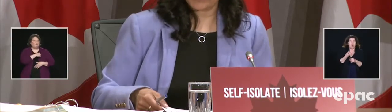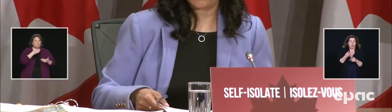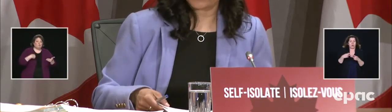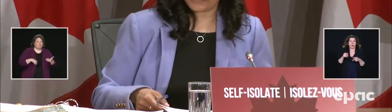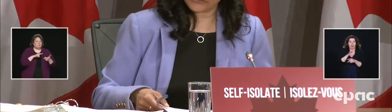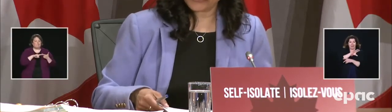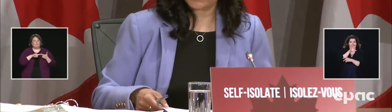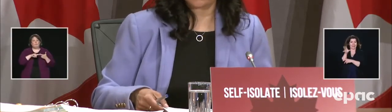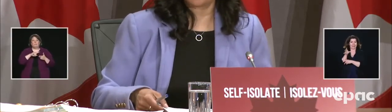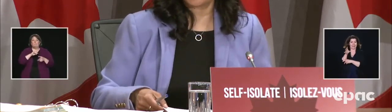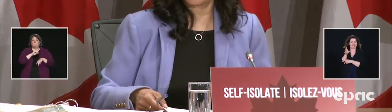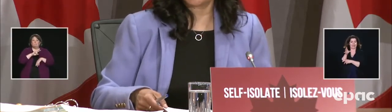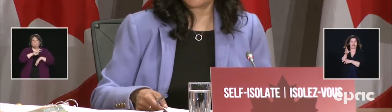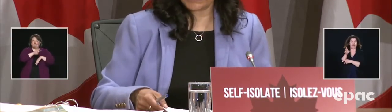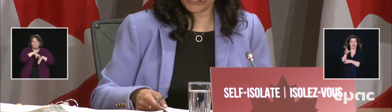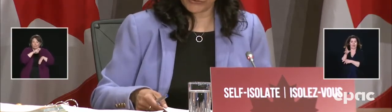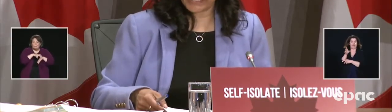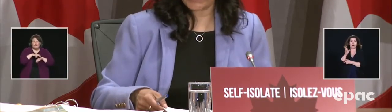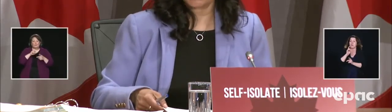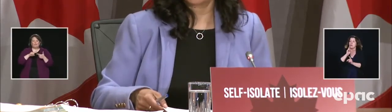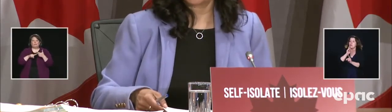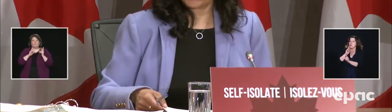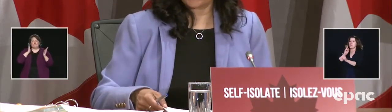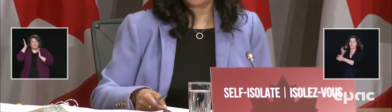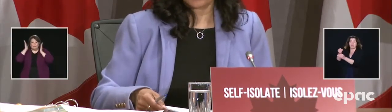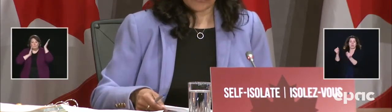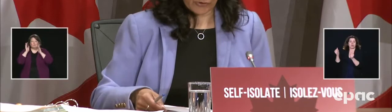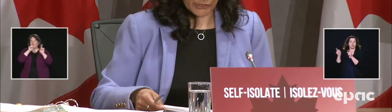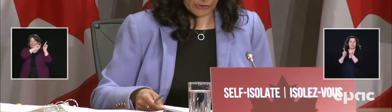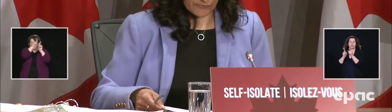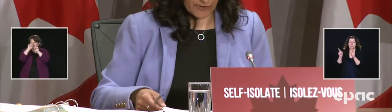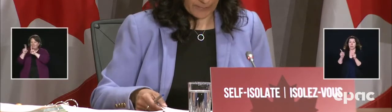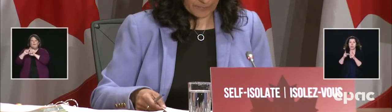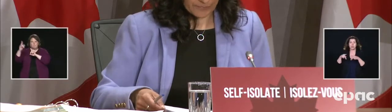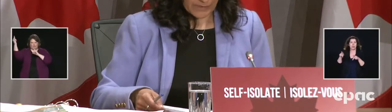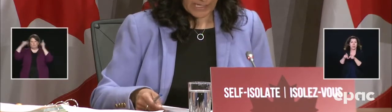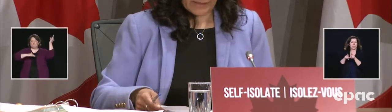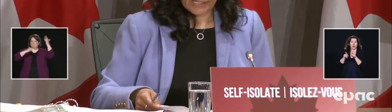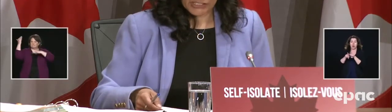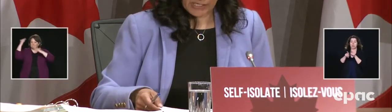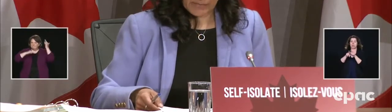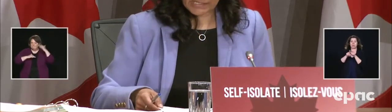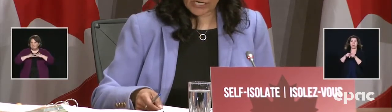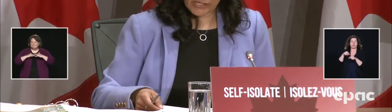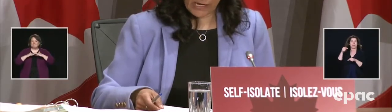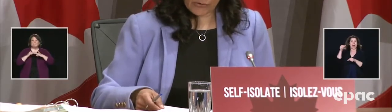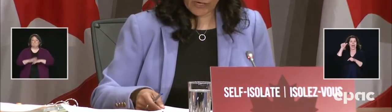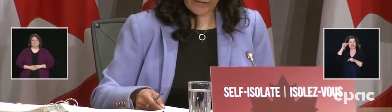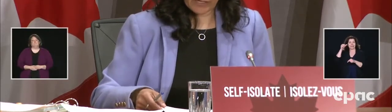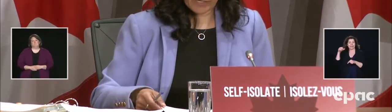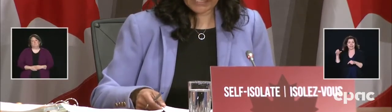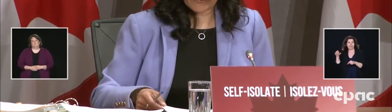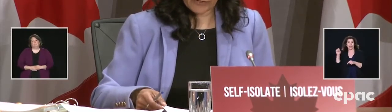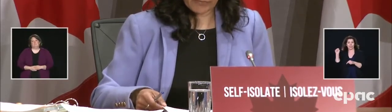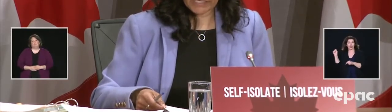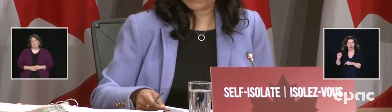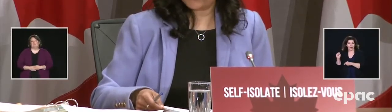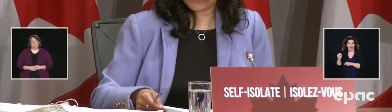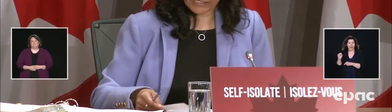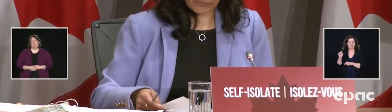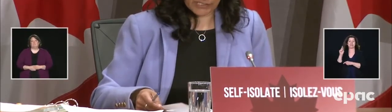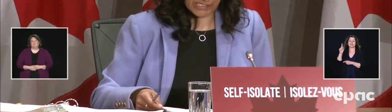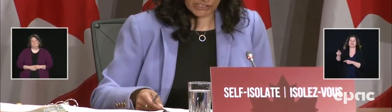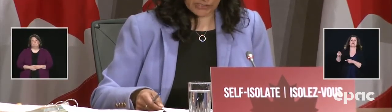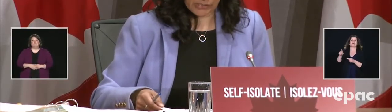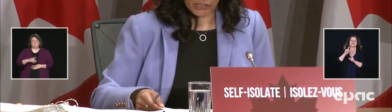are some of the countries that we are continuing to procure from. These shipments are now arriving by different means